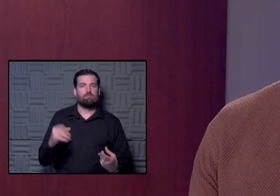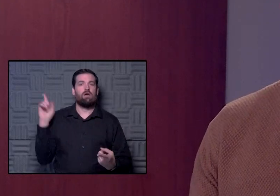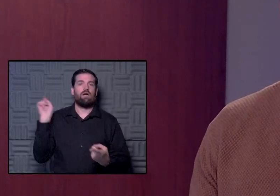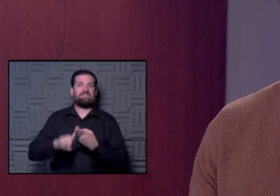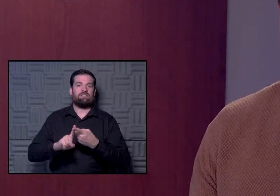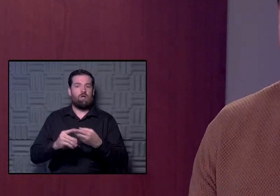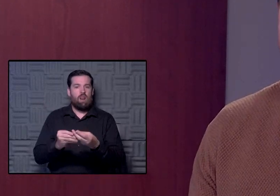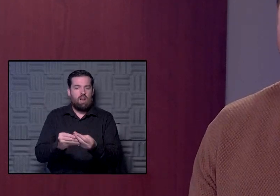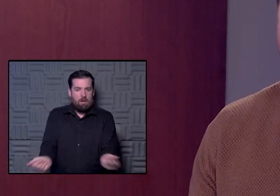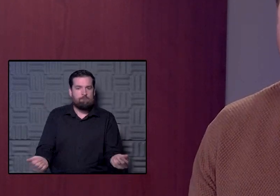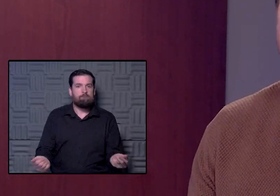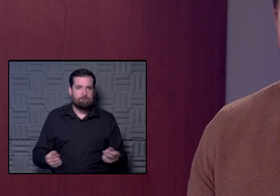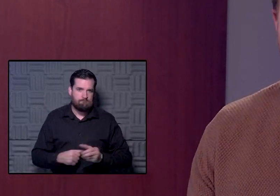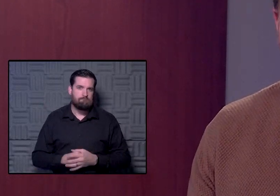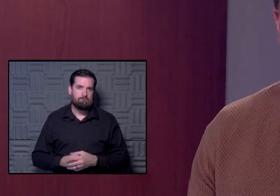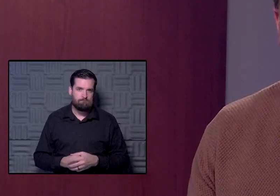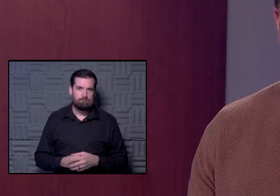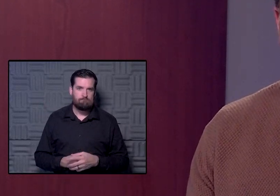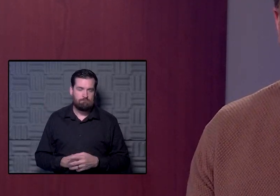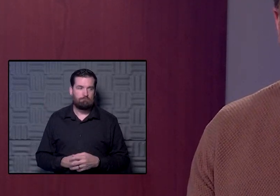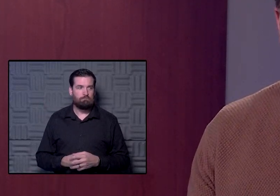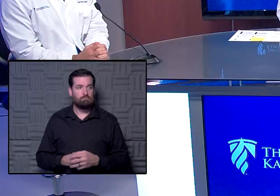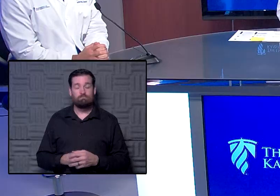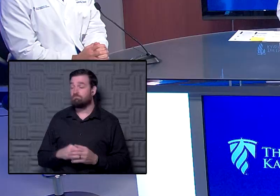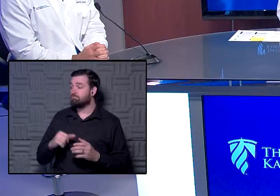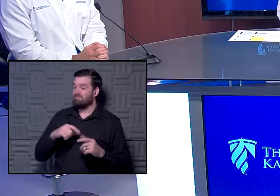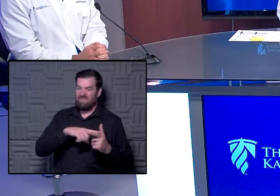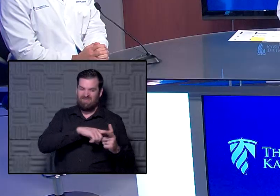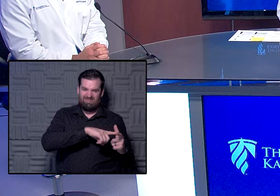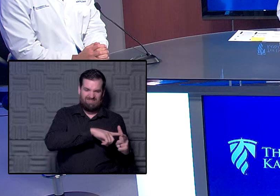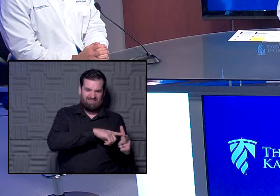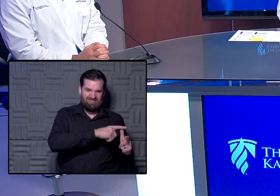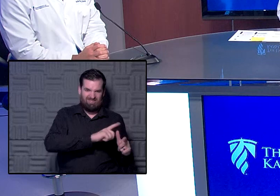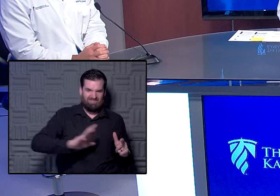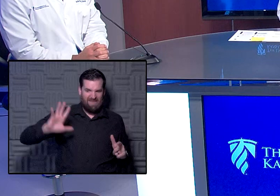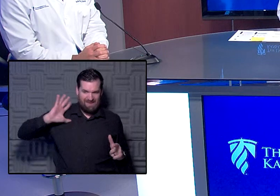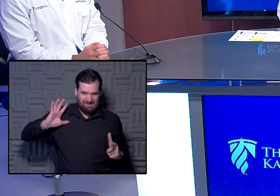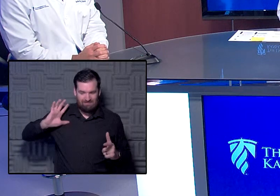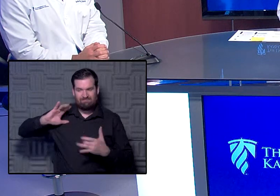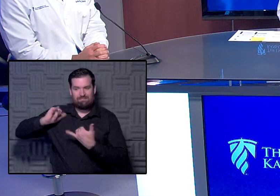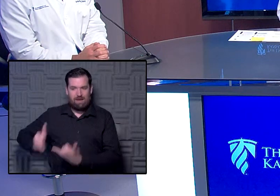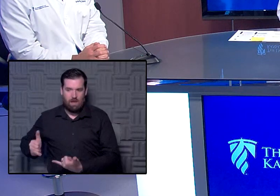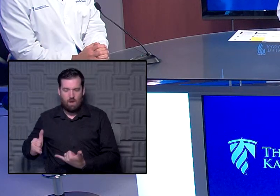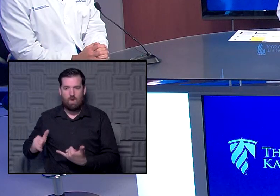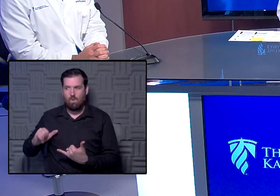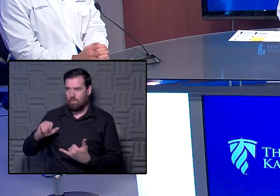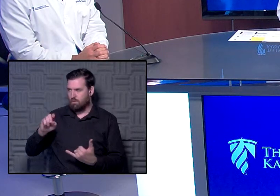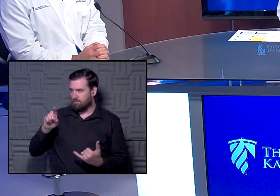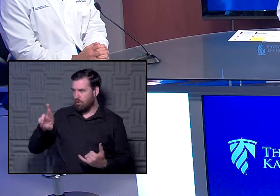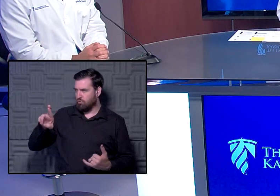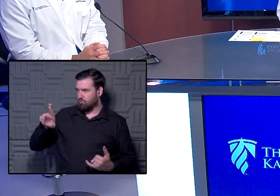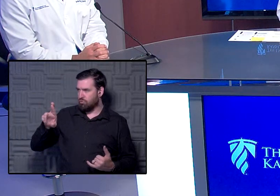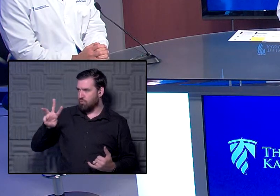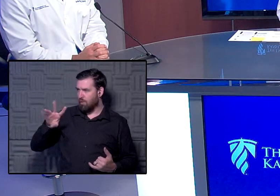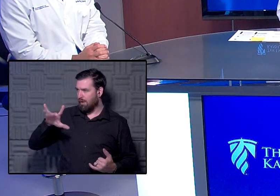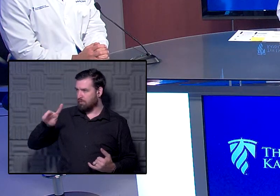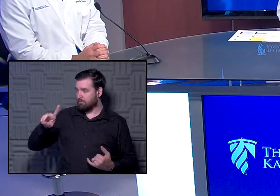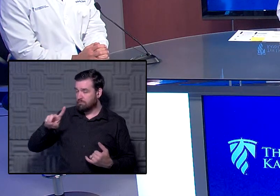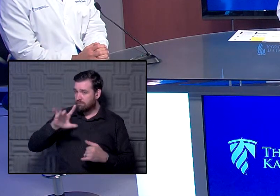to kill everything you want to clean. All right, on the then and now slide that you used, Dr. Weil, does that chart reflect